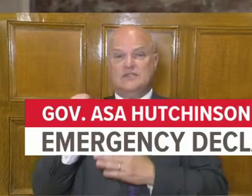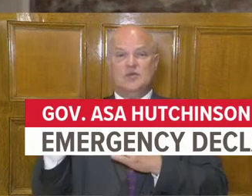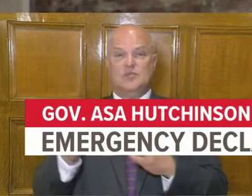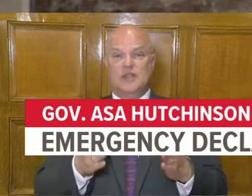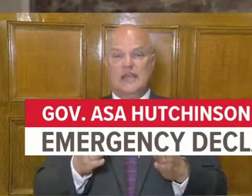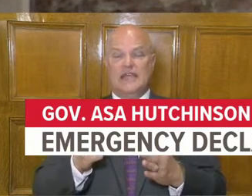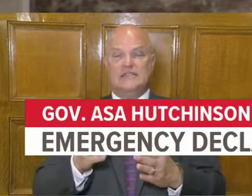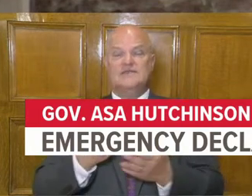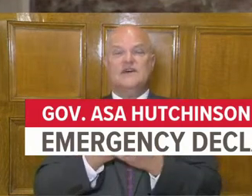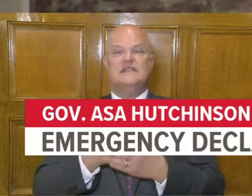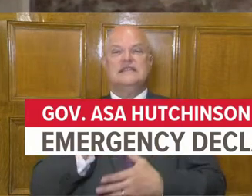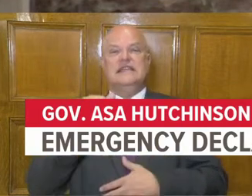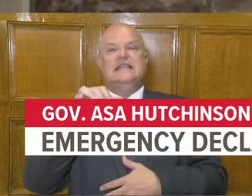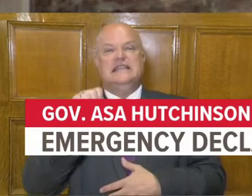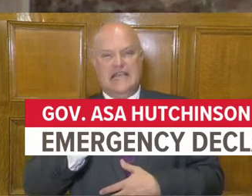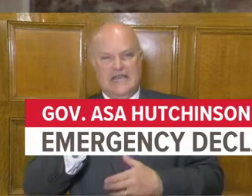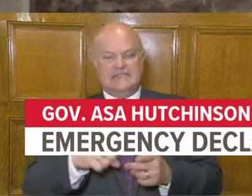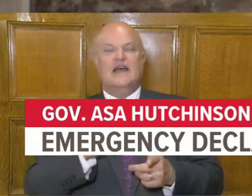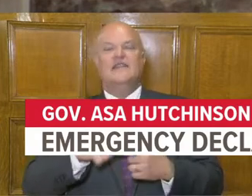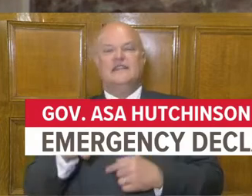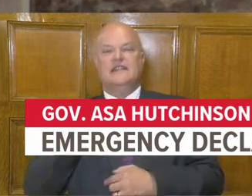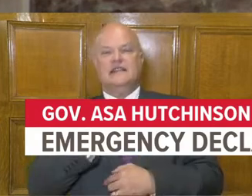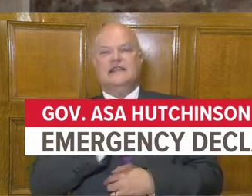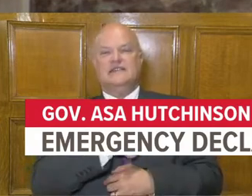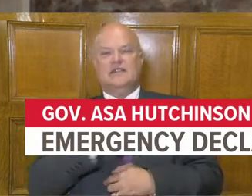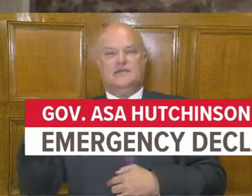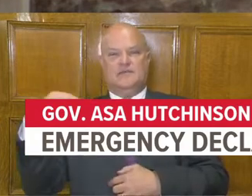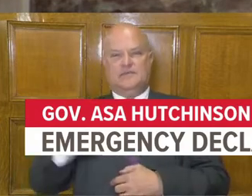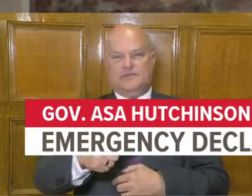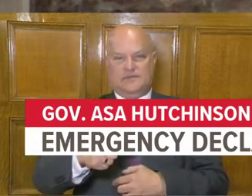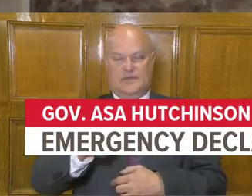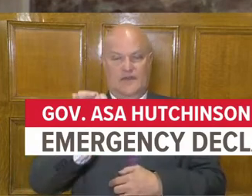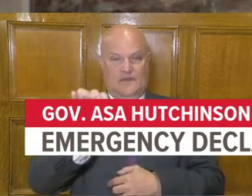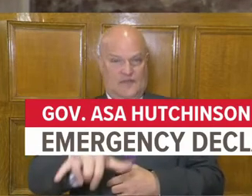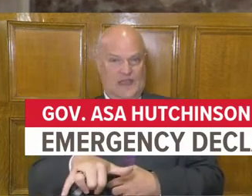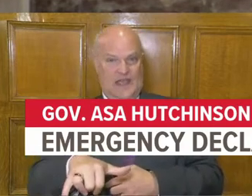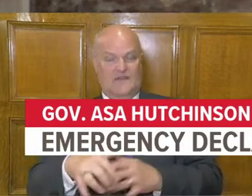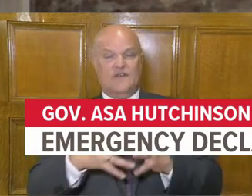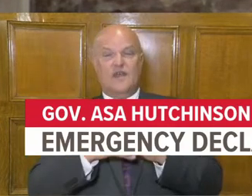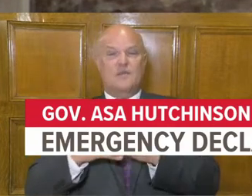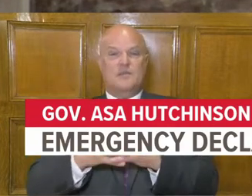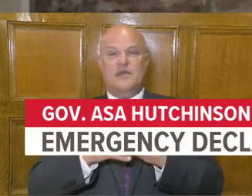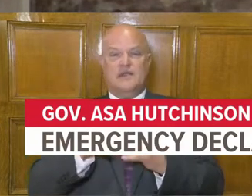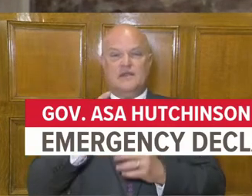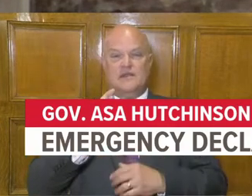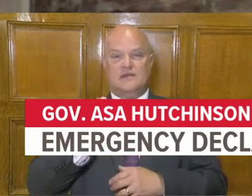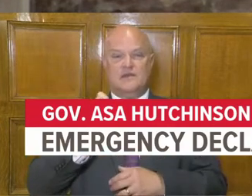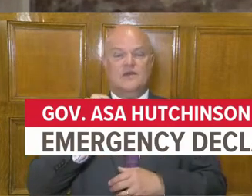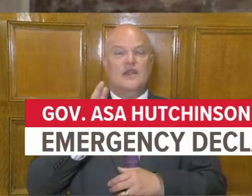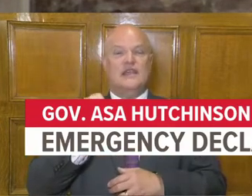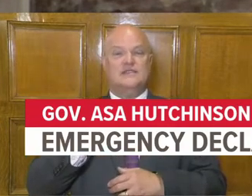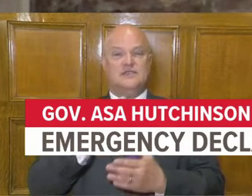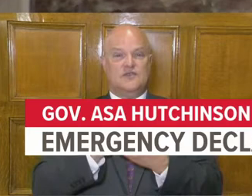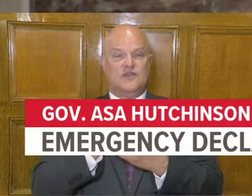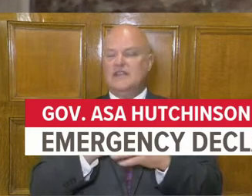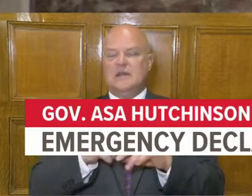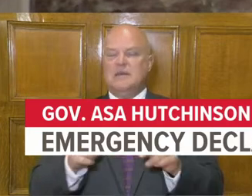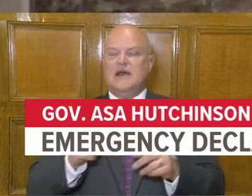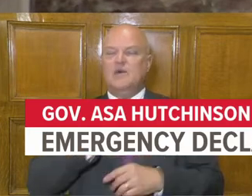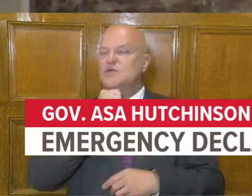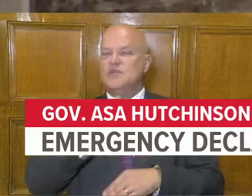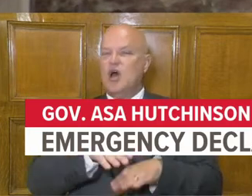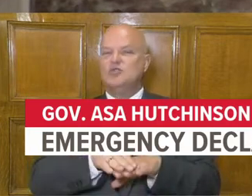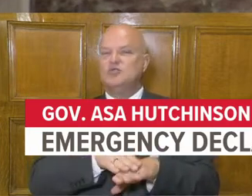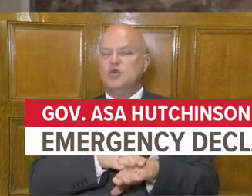the legislature will have to approve the reimbursement of the American Rescue Plan funds, but it will not